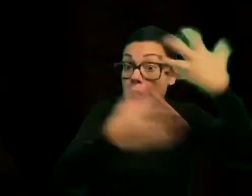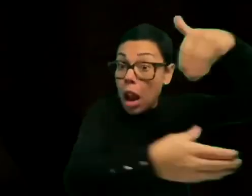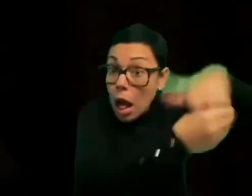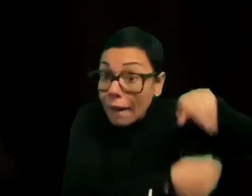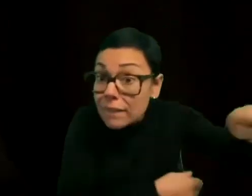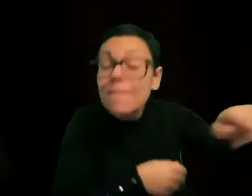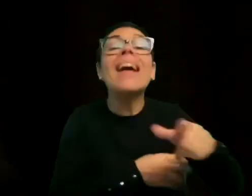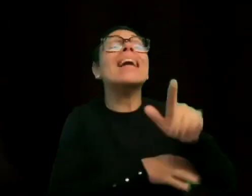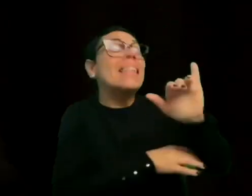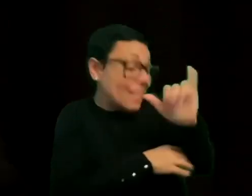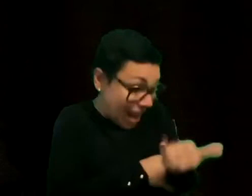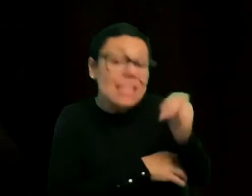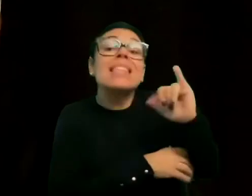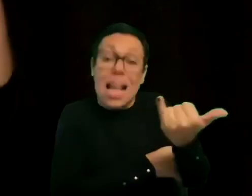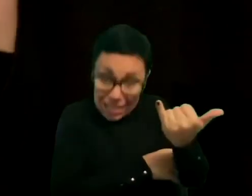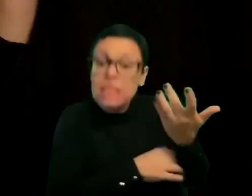case, you also have to then